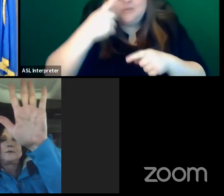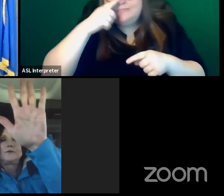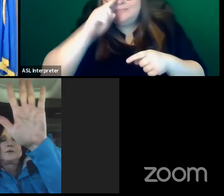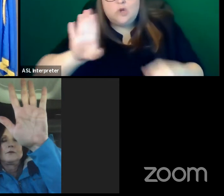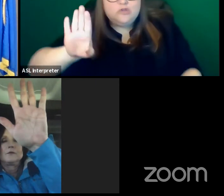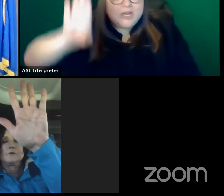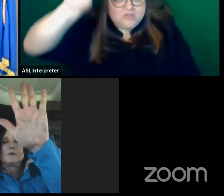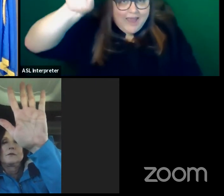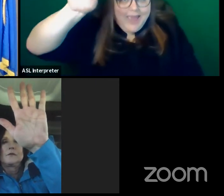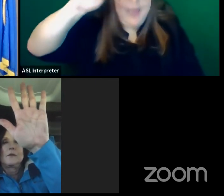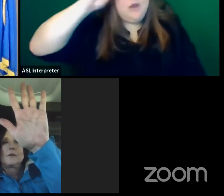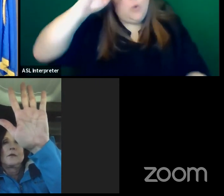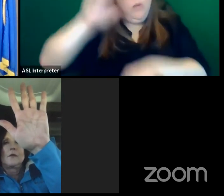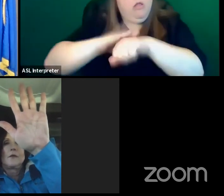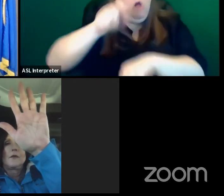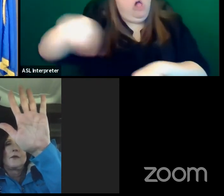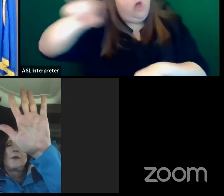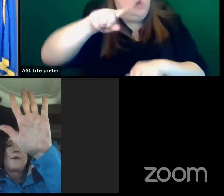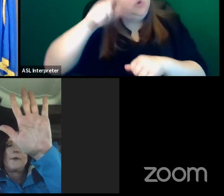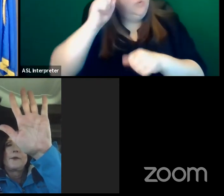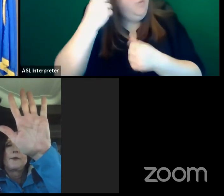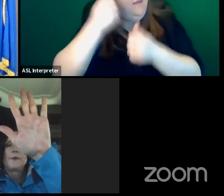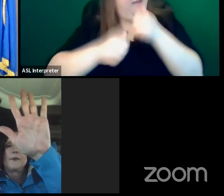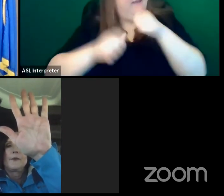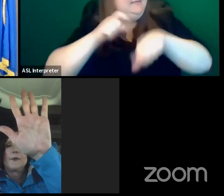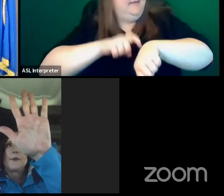you one at a time.